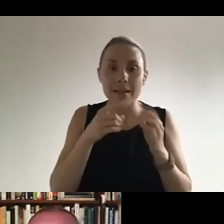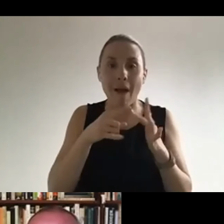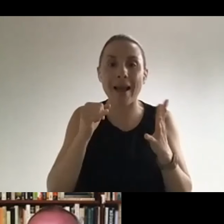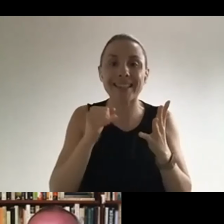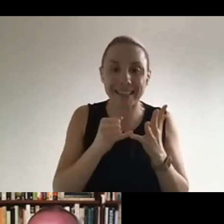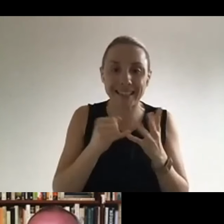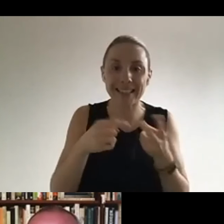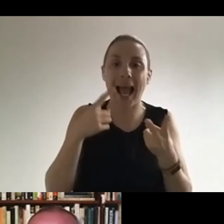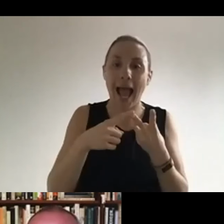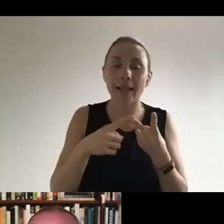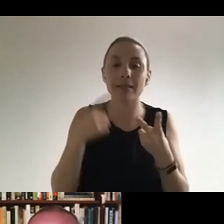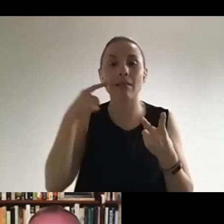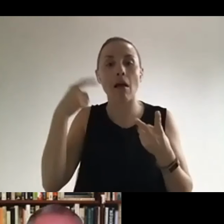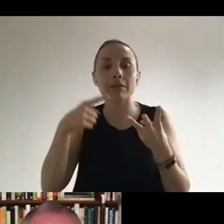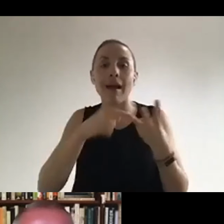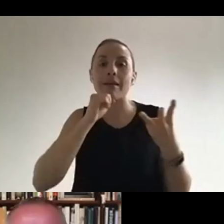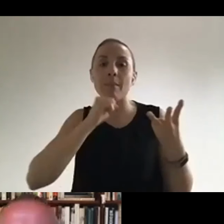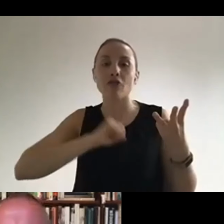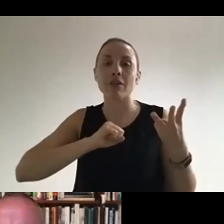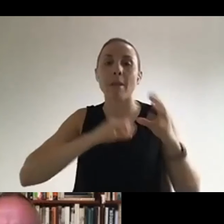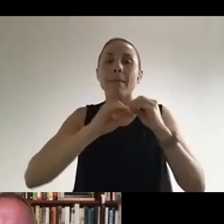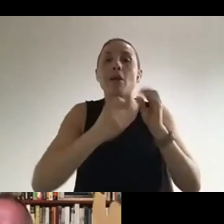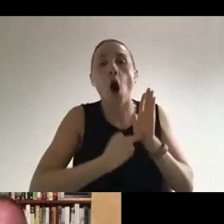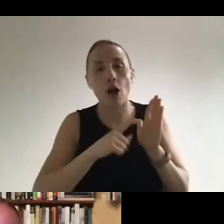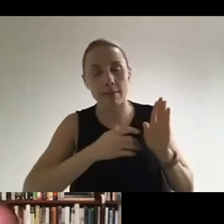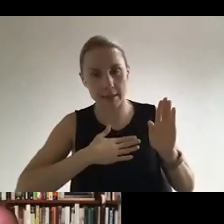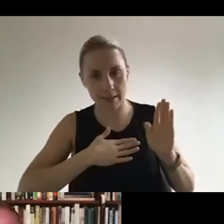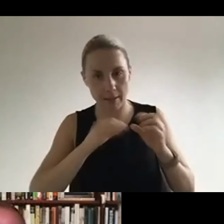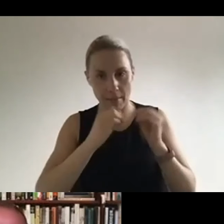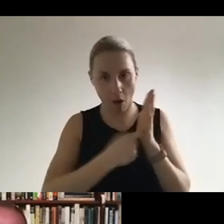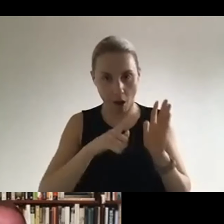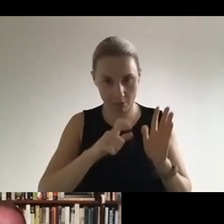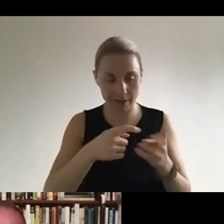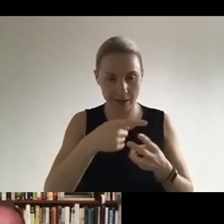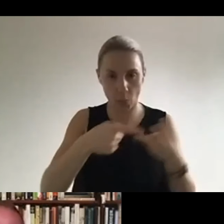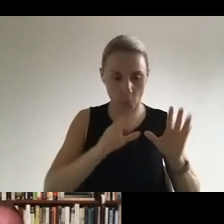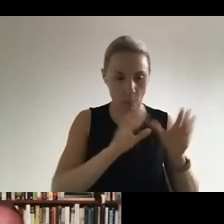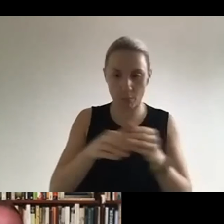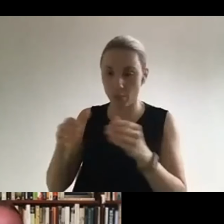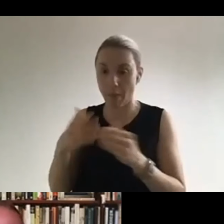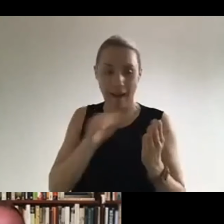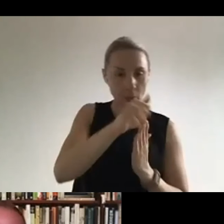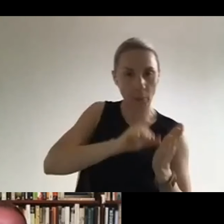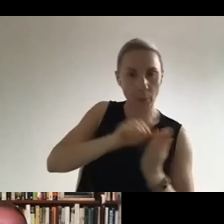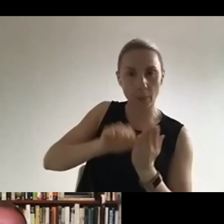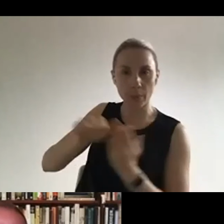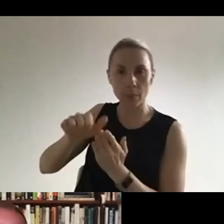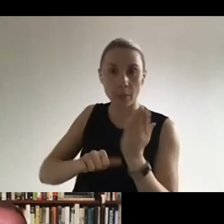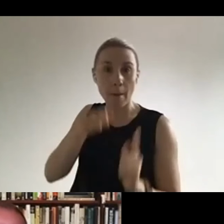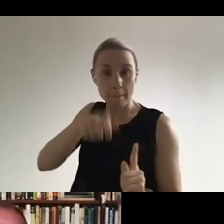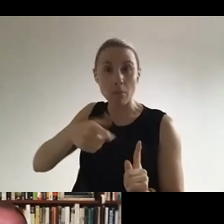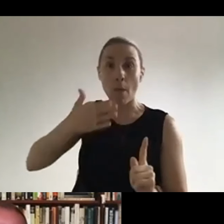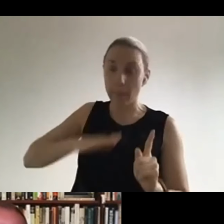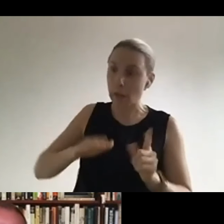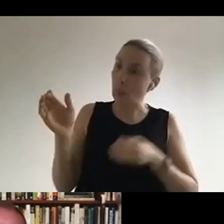London BRC, we have big databases of people that have approached us over the years who are keen to take